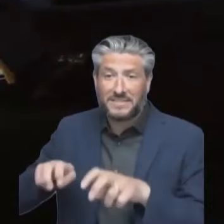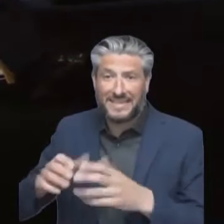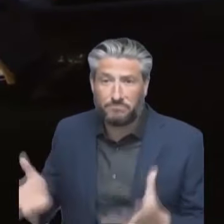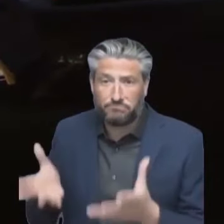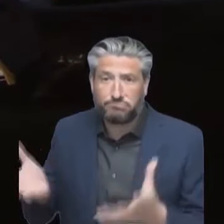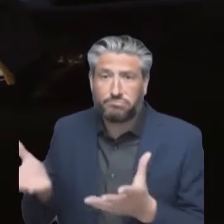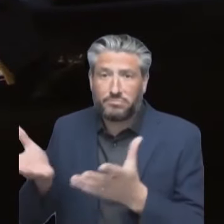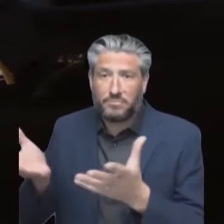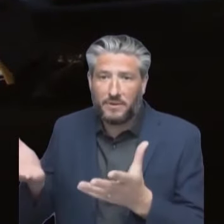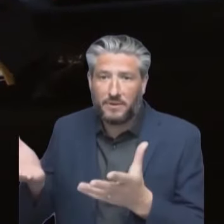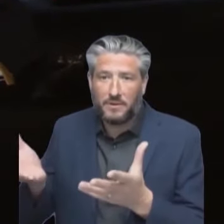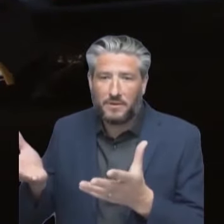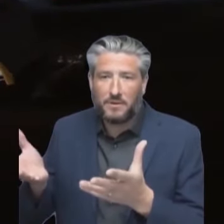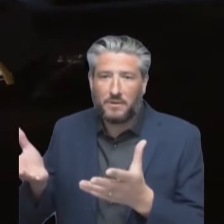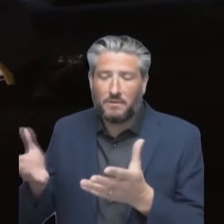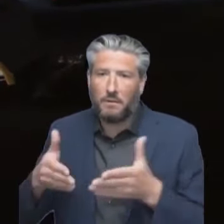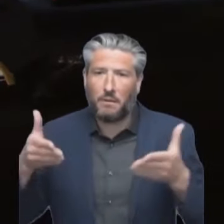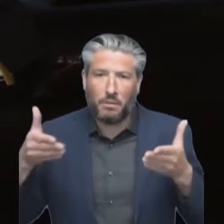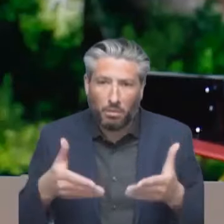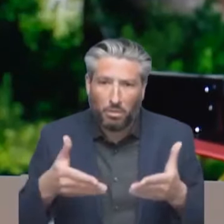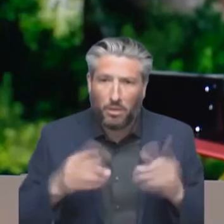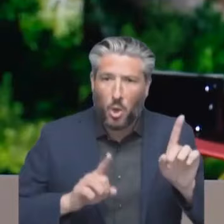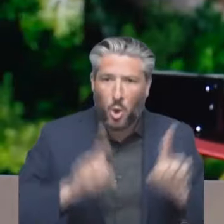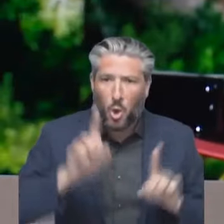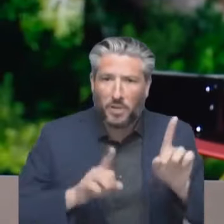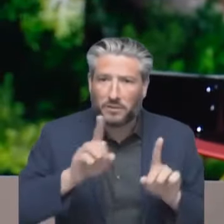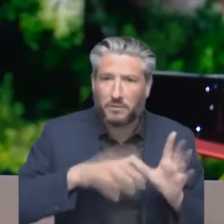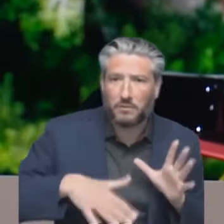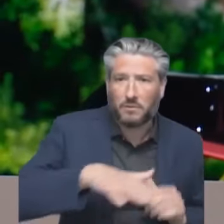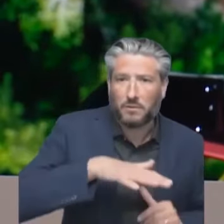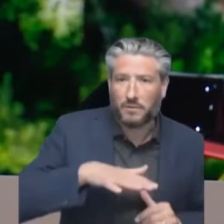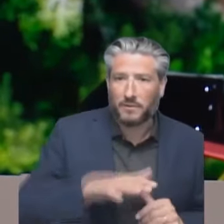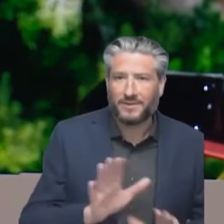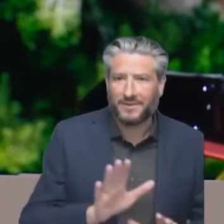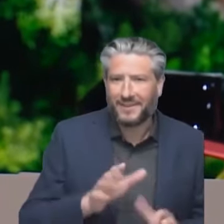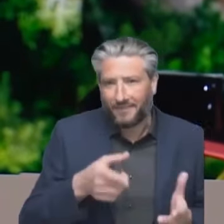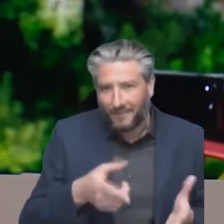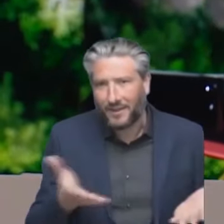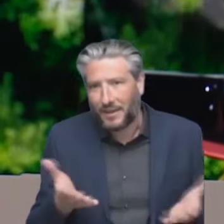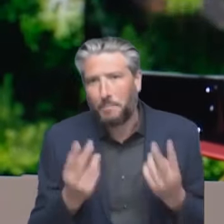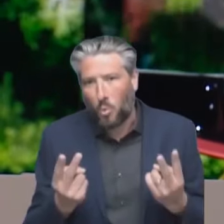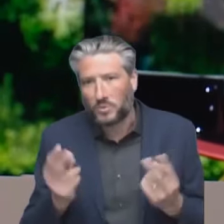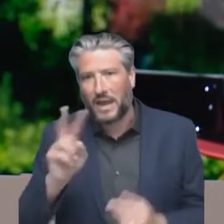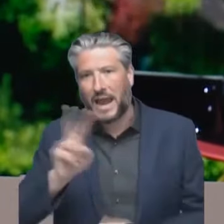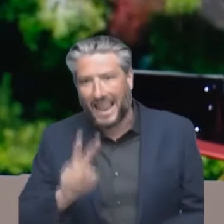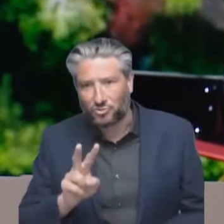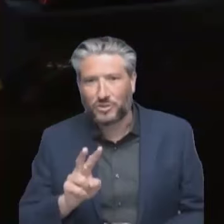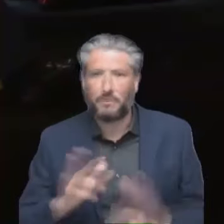so obviously zero emissions, right? So that's obviously going to be electric vehicles, because that's the best solution.